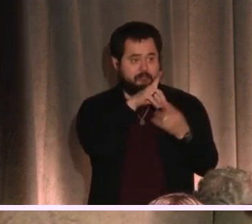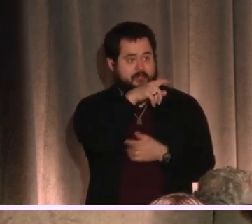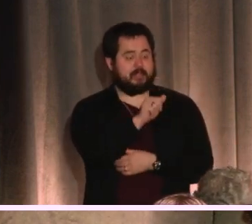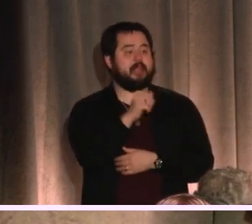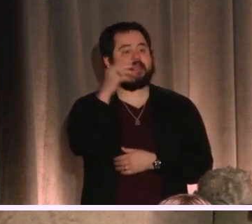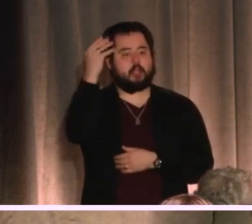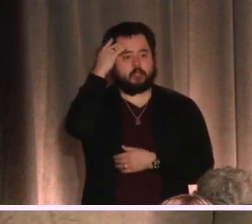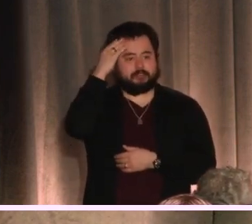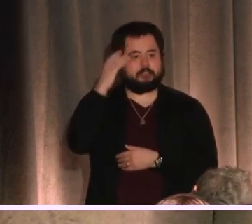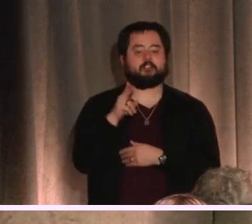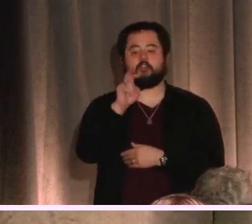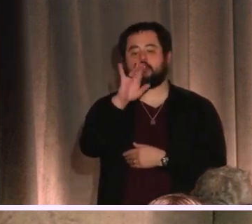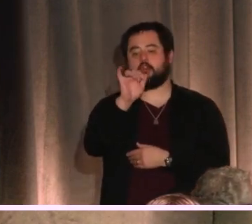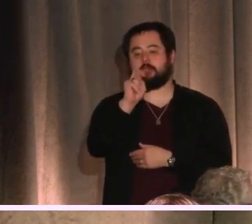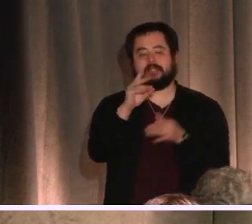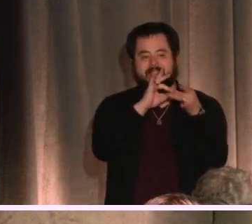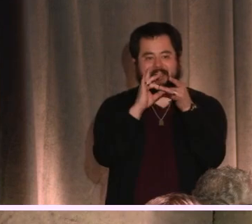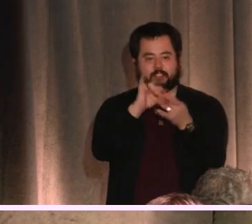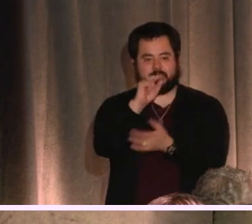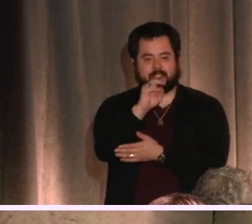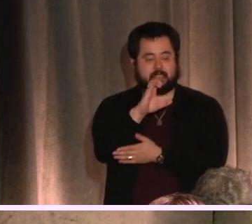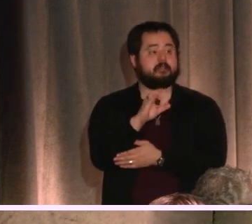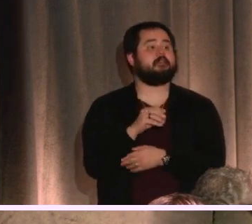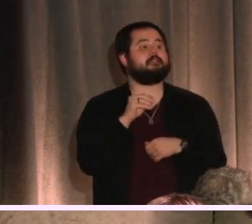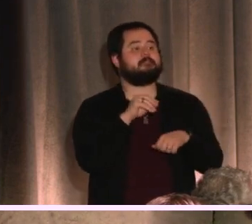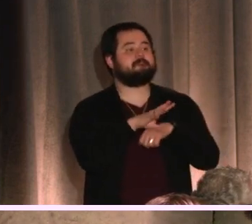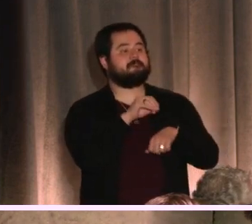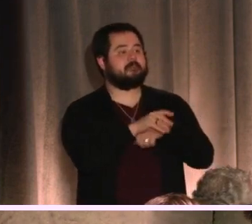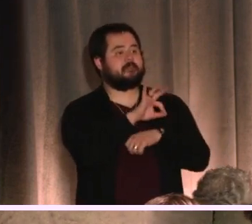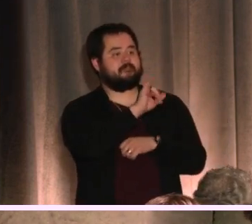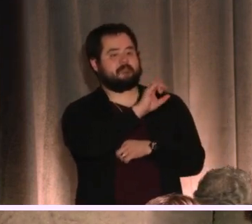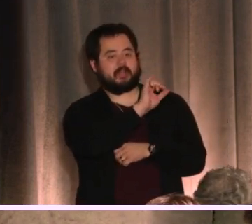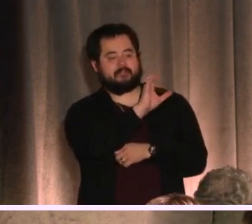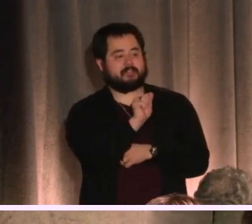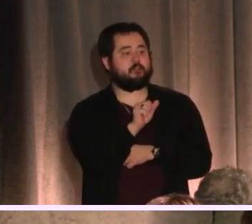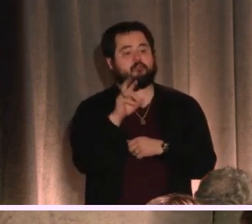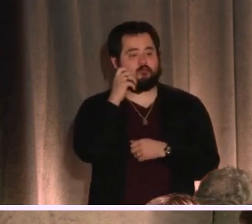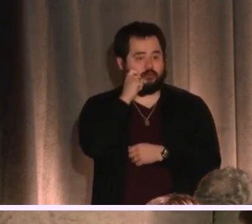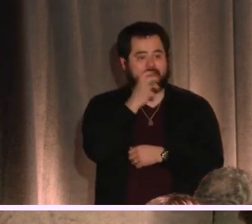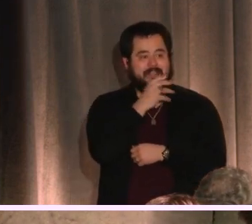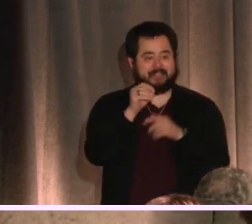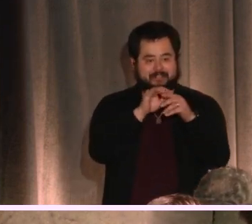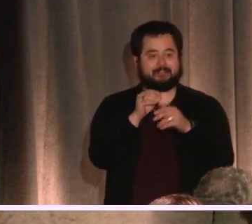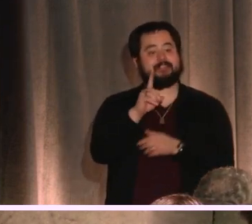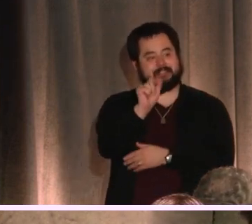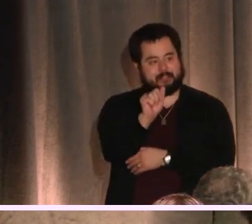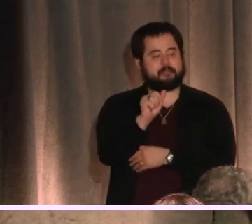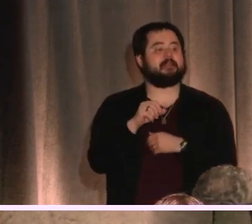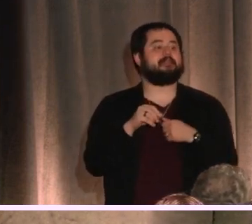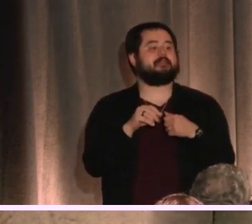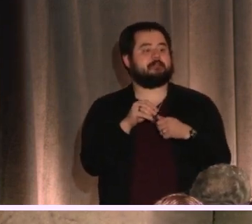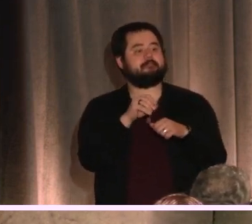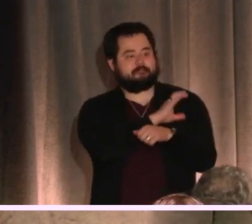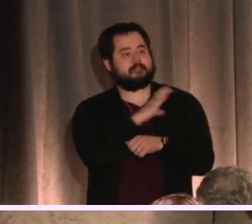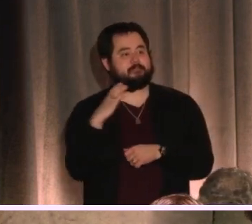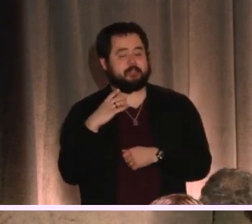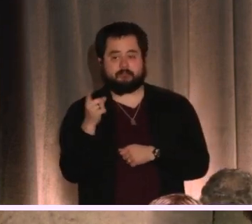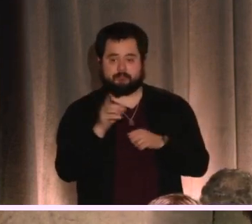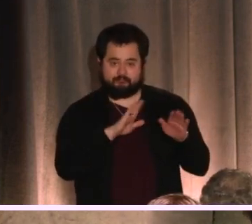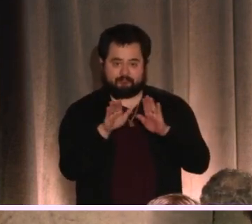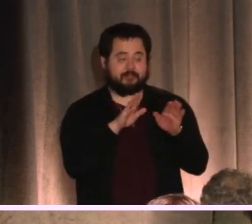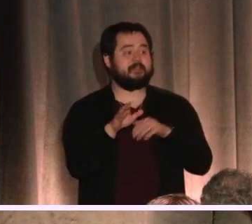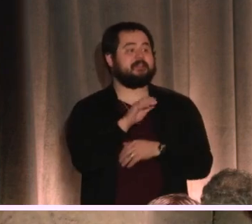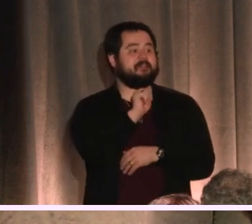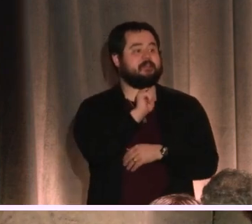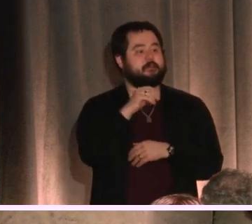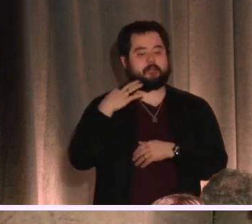Inc., and advising the FISA Foundation's Race and Disability Advisory Committee, acting as Pittsburgh's ADA and Disability